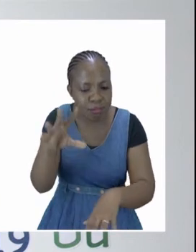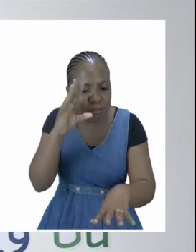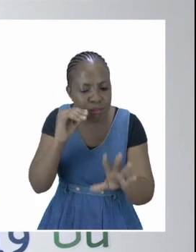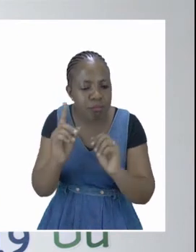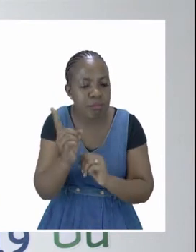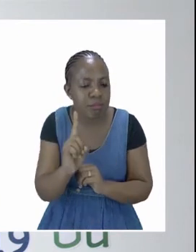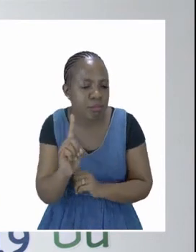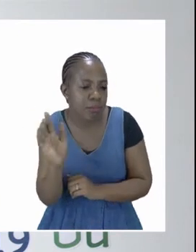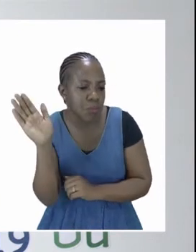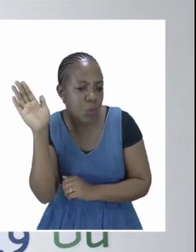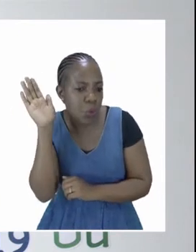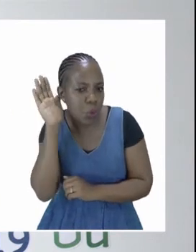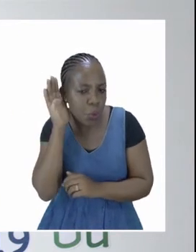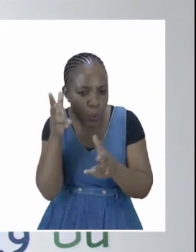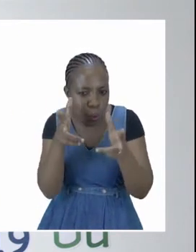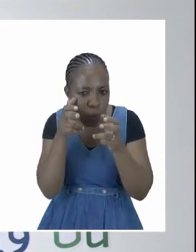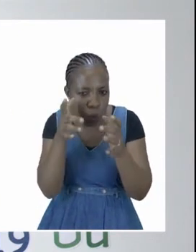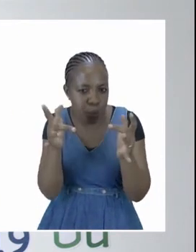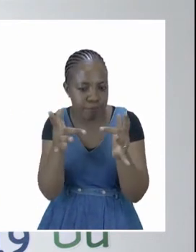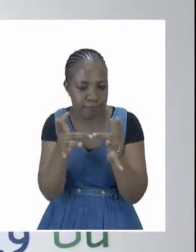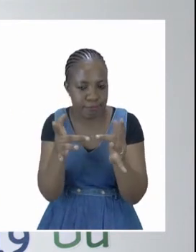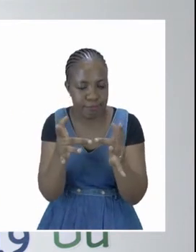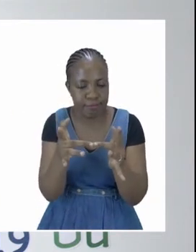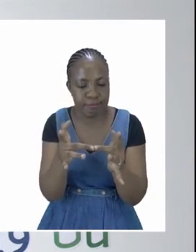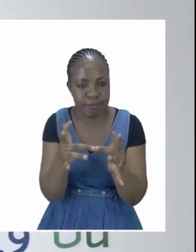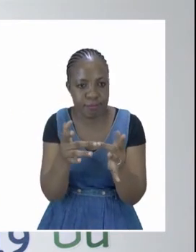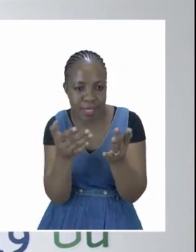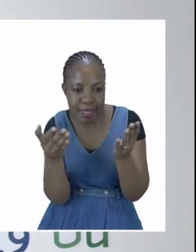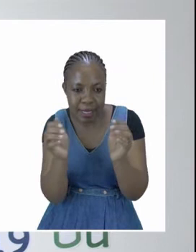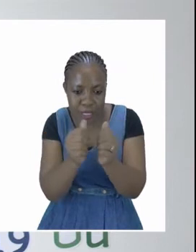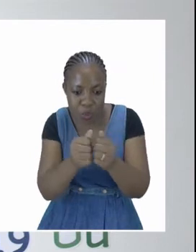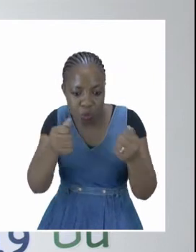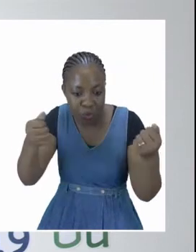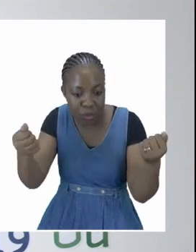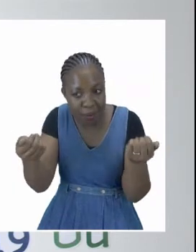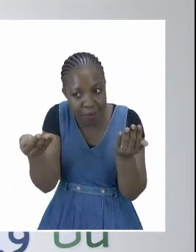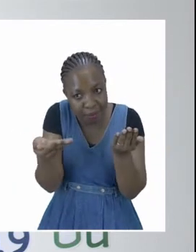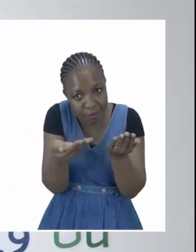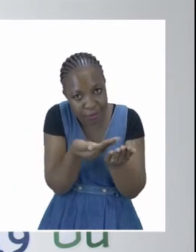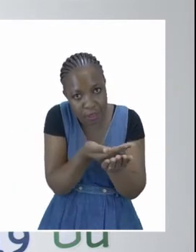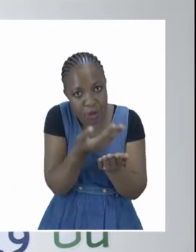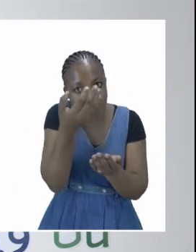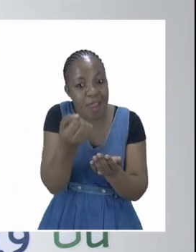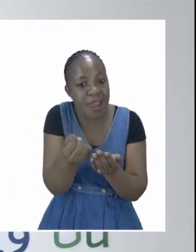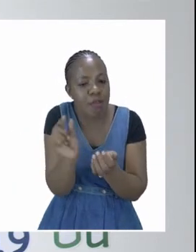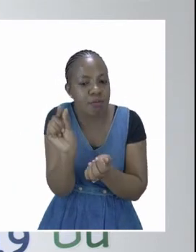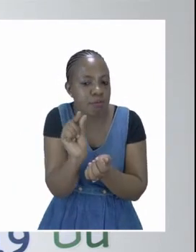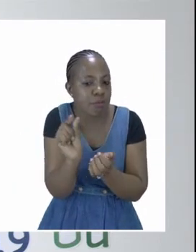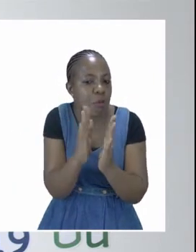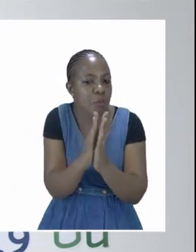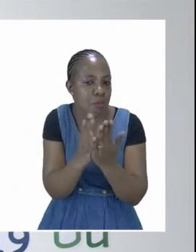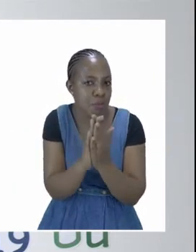or watching online. Inside the newspapers, there is an insert of the lesson